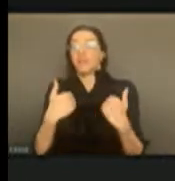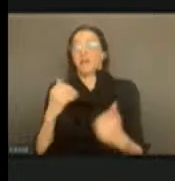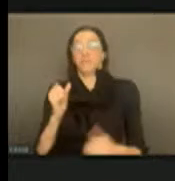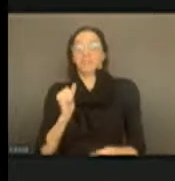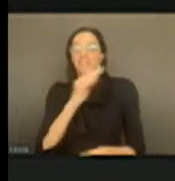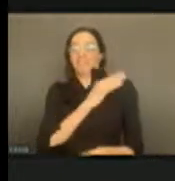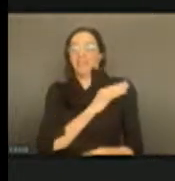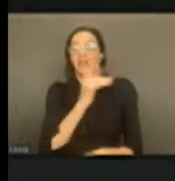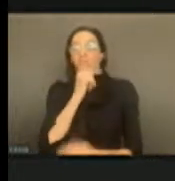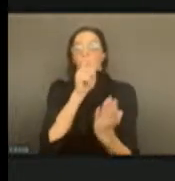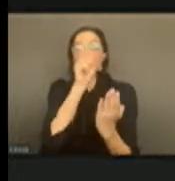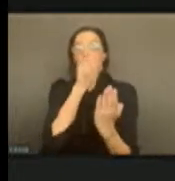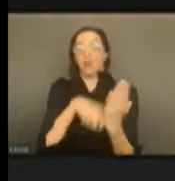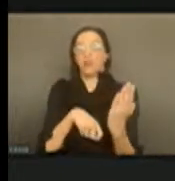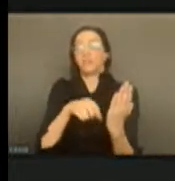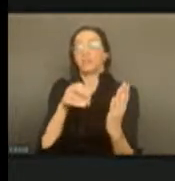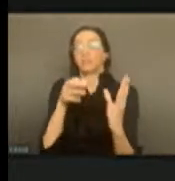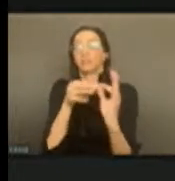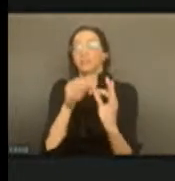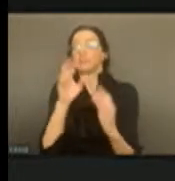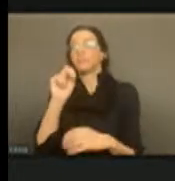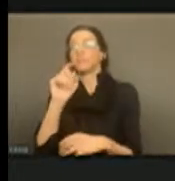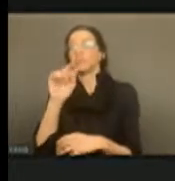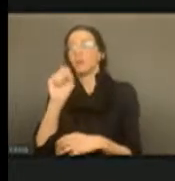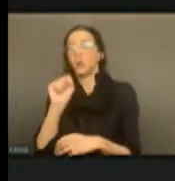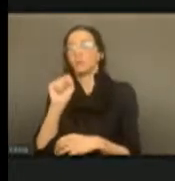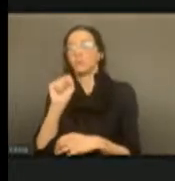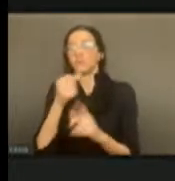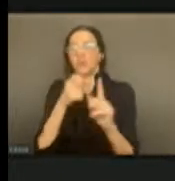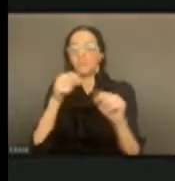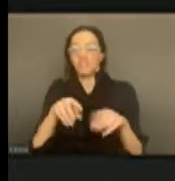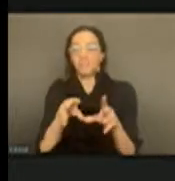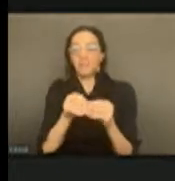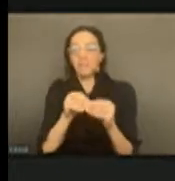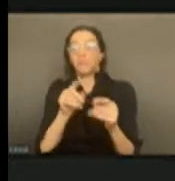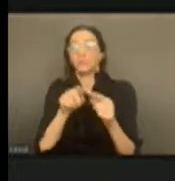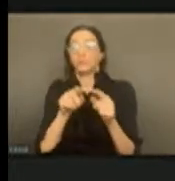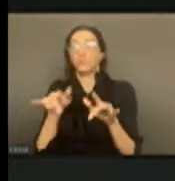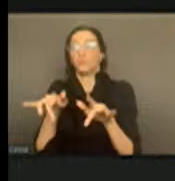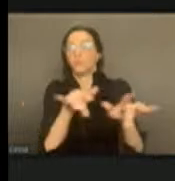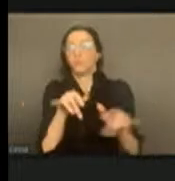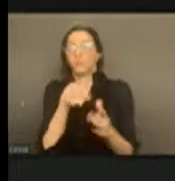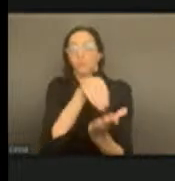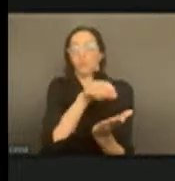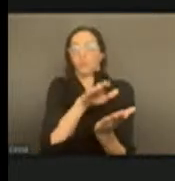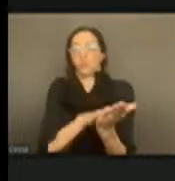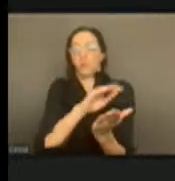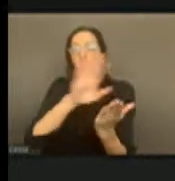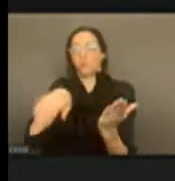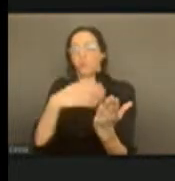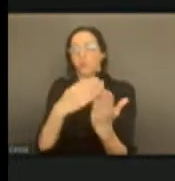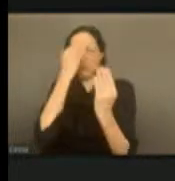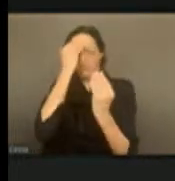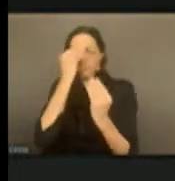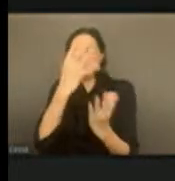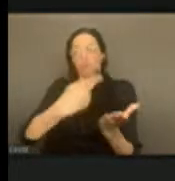your priorities as stated by you. Now we will begin the presentation. David, please